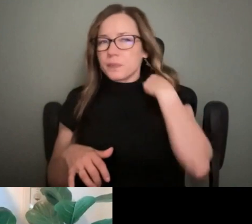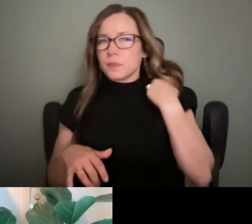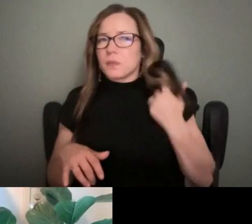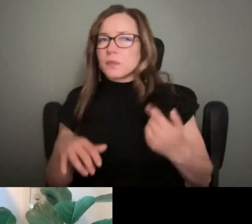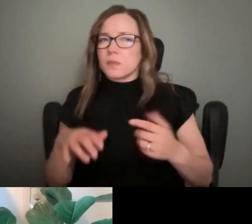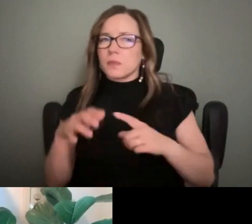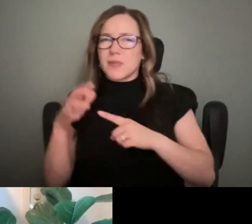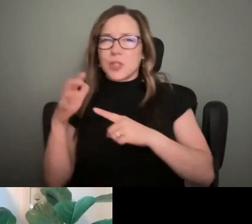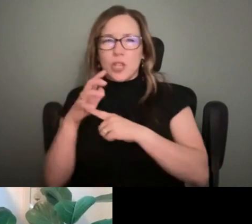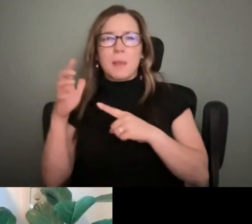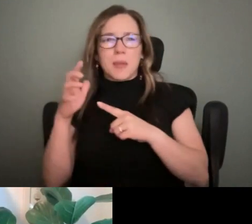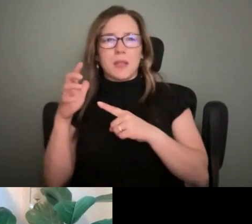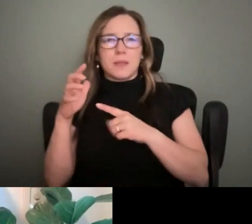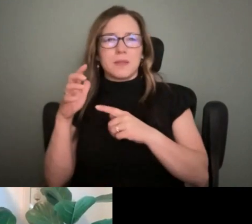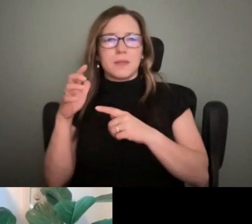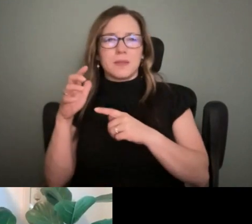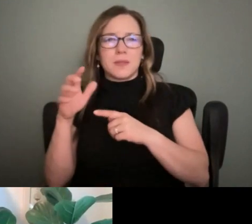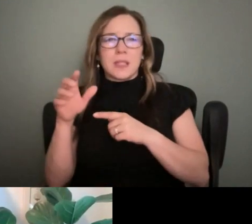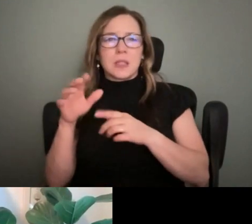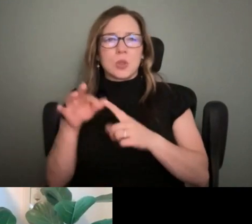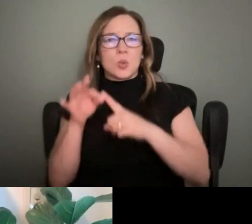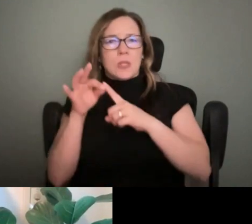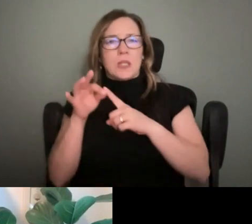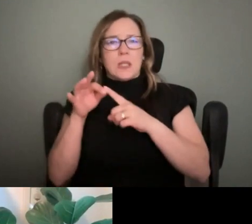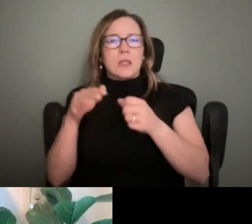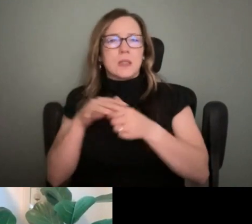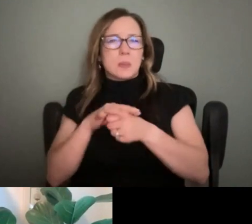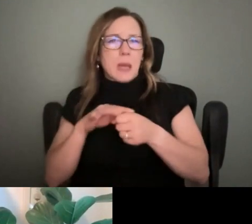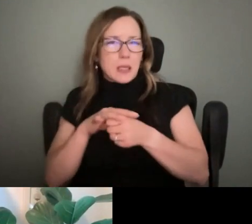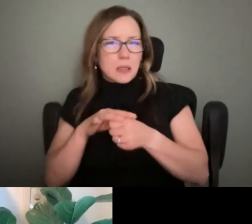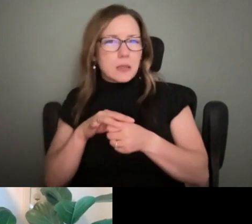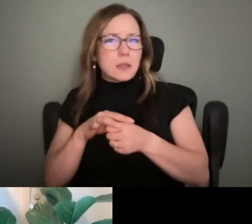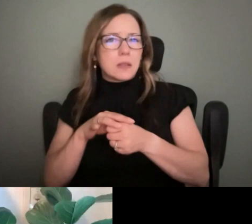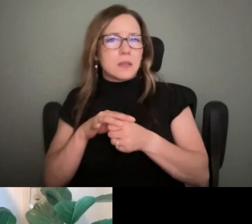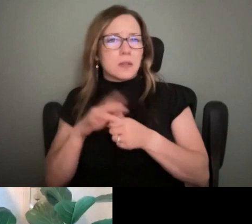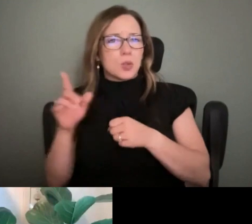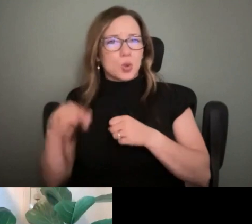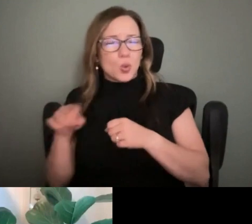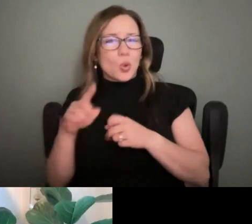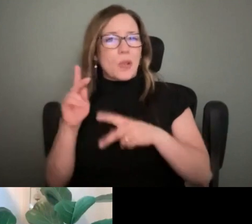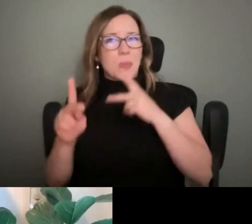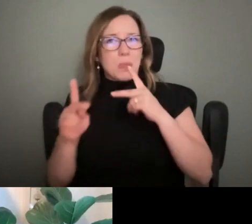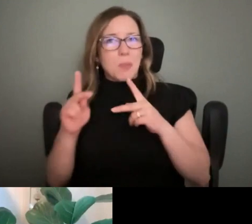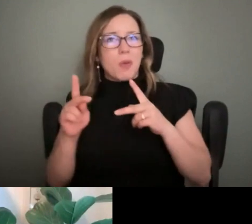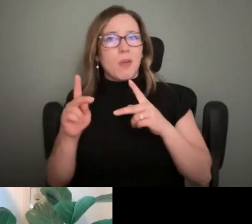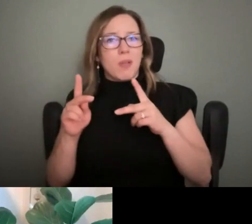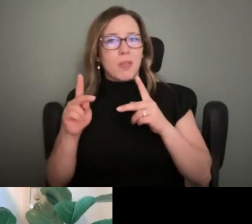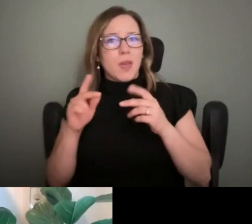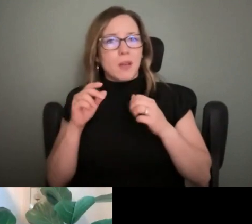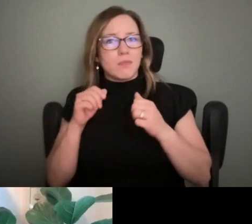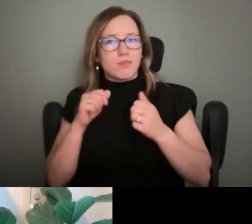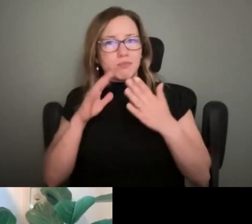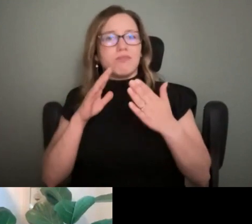is what you make of it. You are the folks that are population facing,